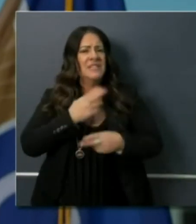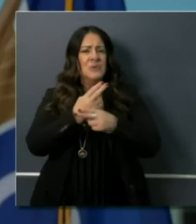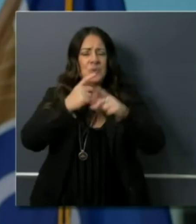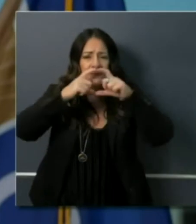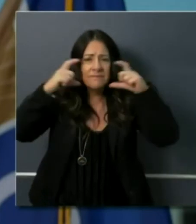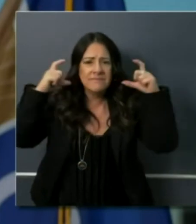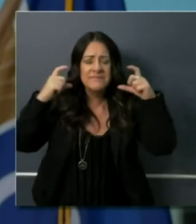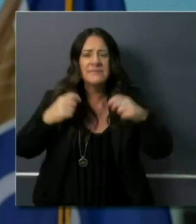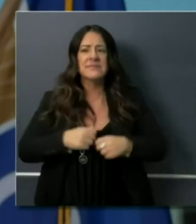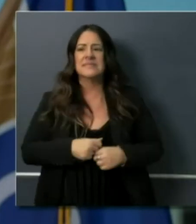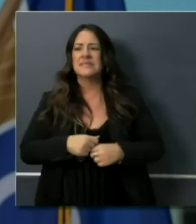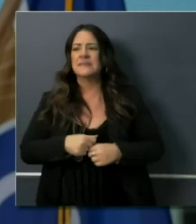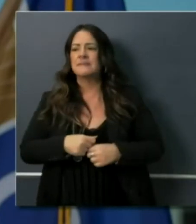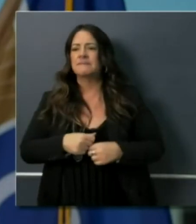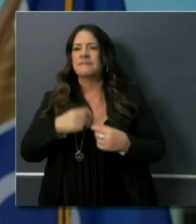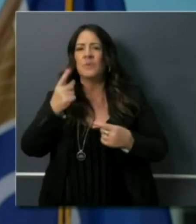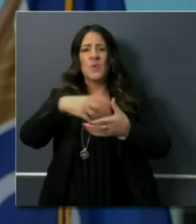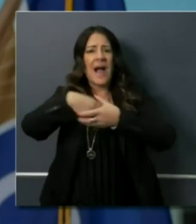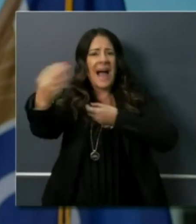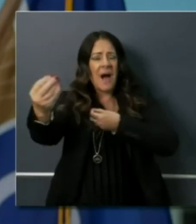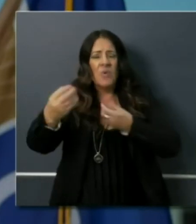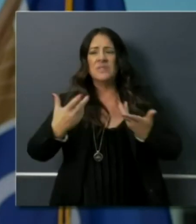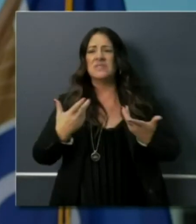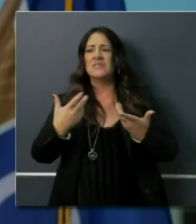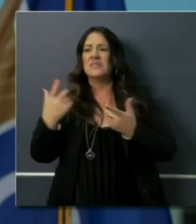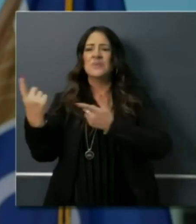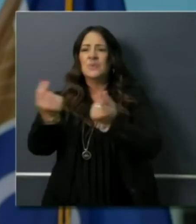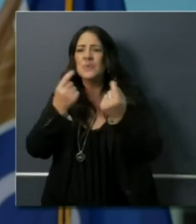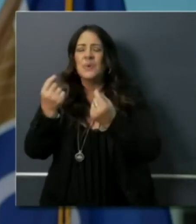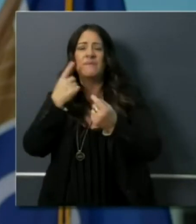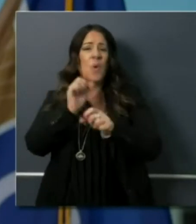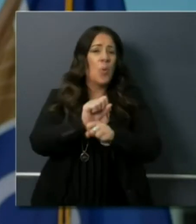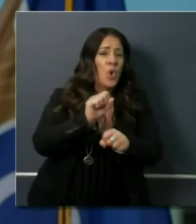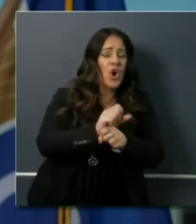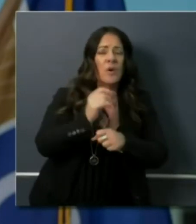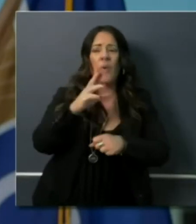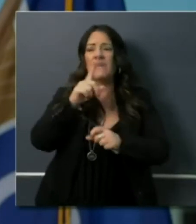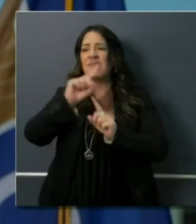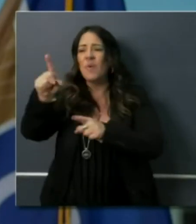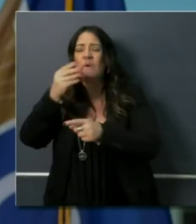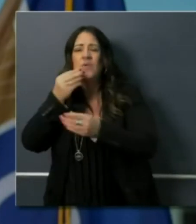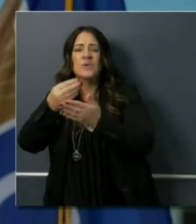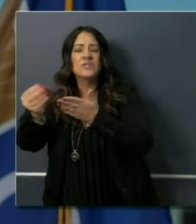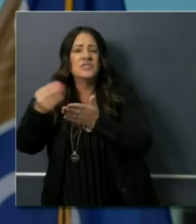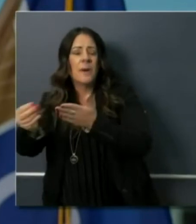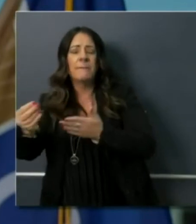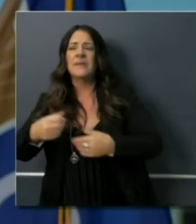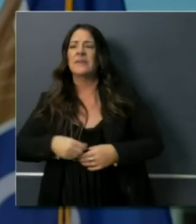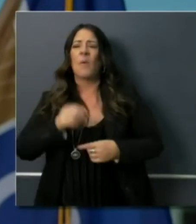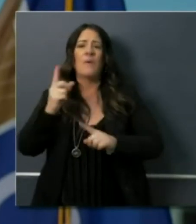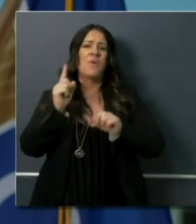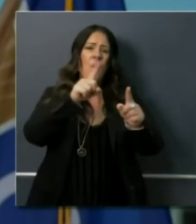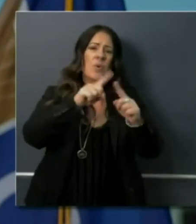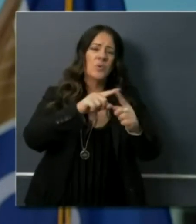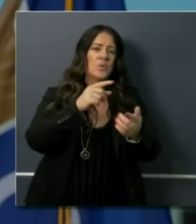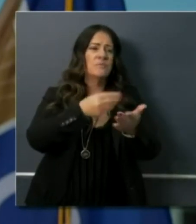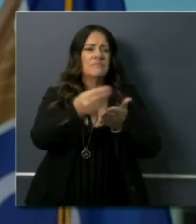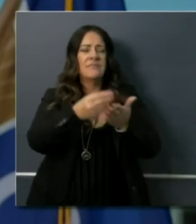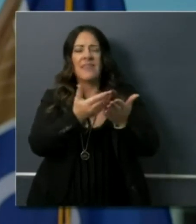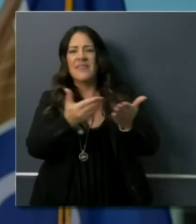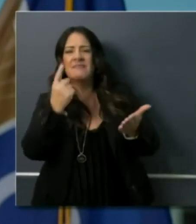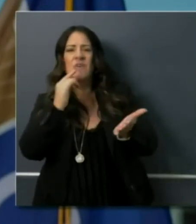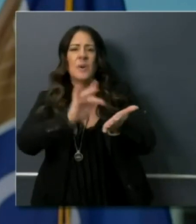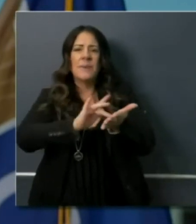coverings when you cannot, when you're out there for essential work or essential grocery shopping or medical supply